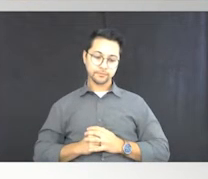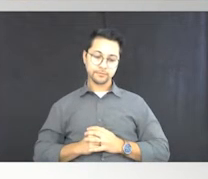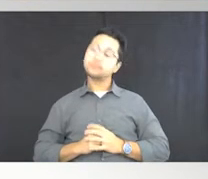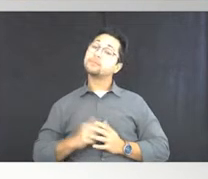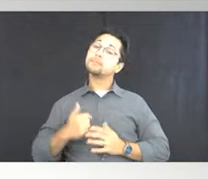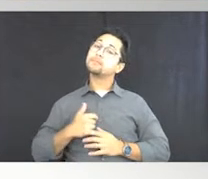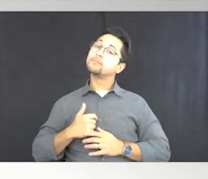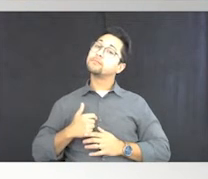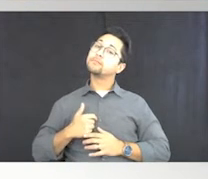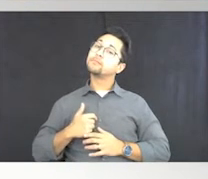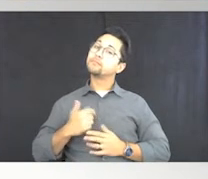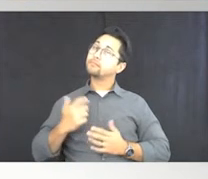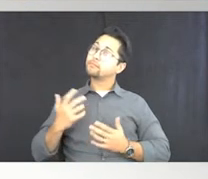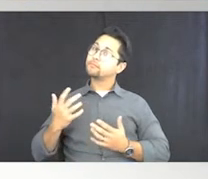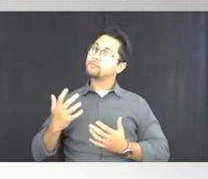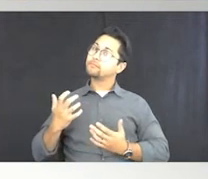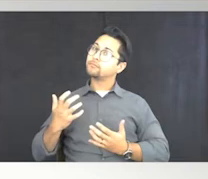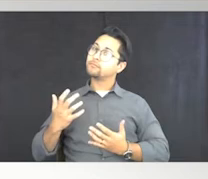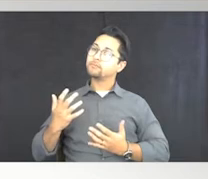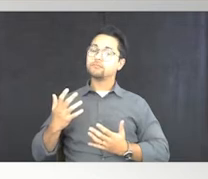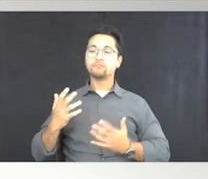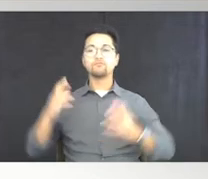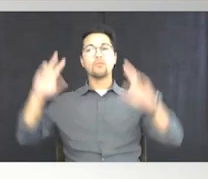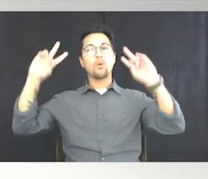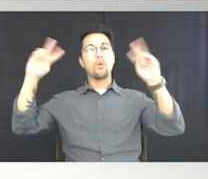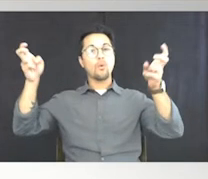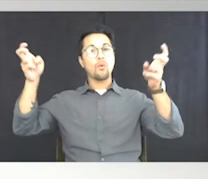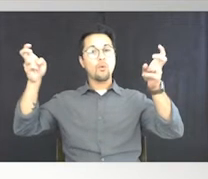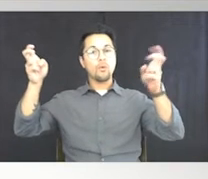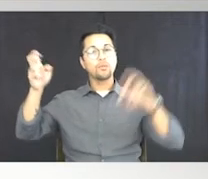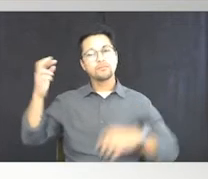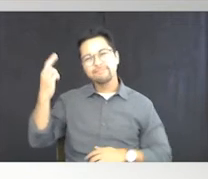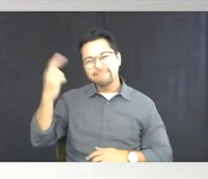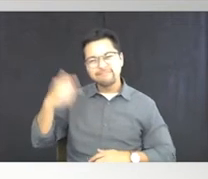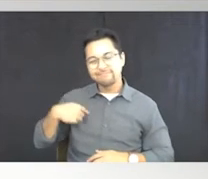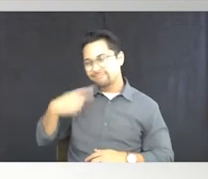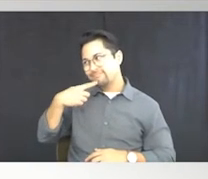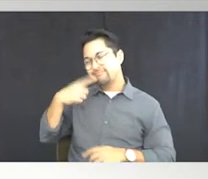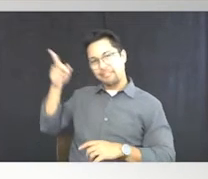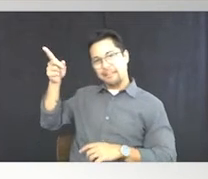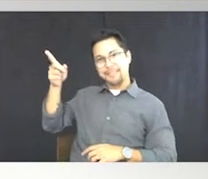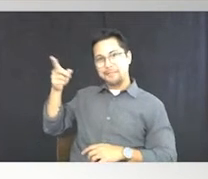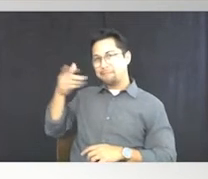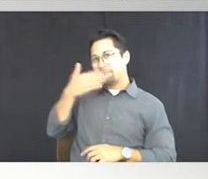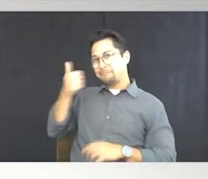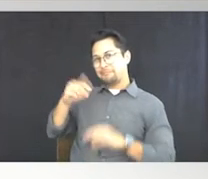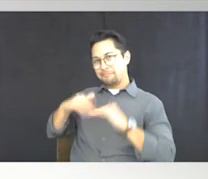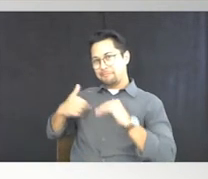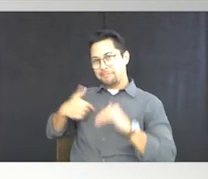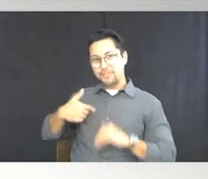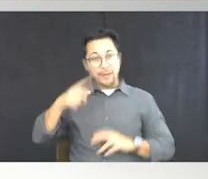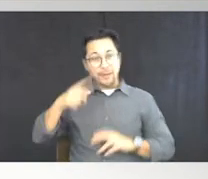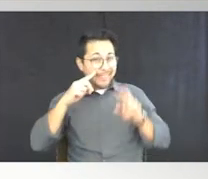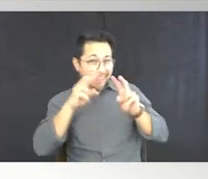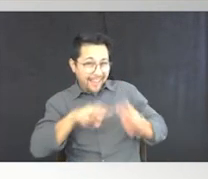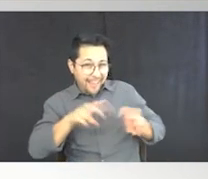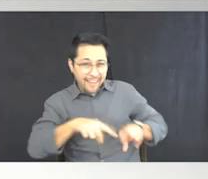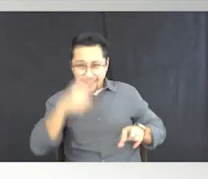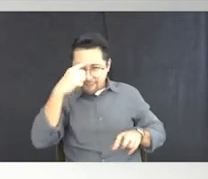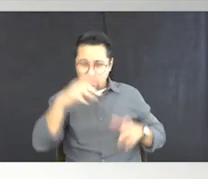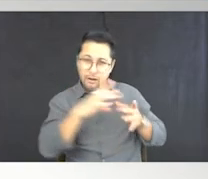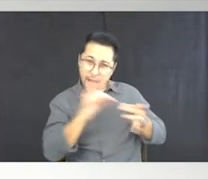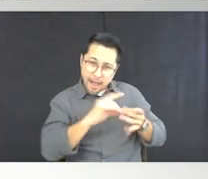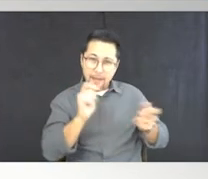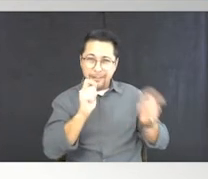I would like to quote, because they say it best. So in the analysis of comments and